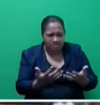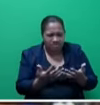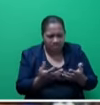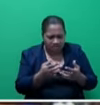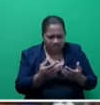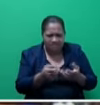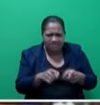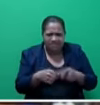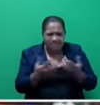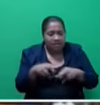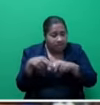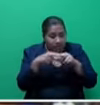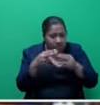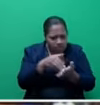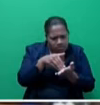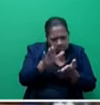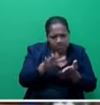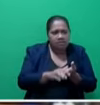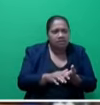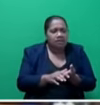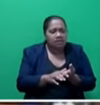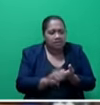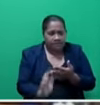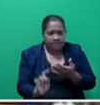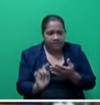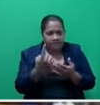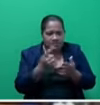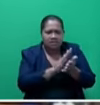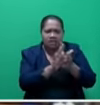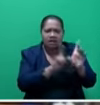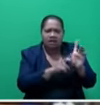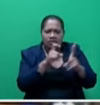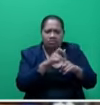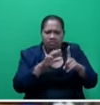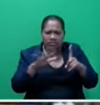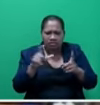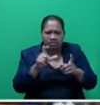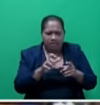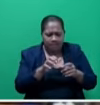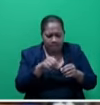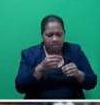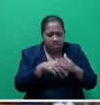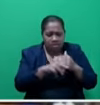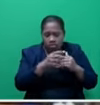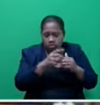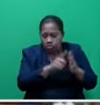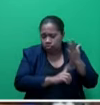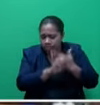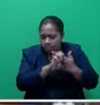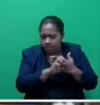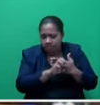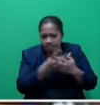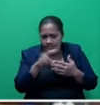the Kigali Amendment on the phase down of hydrofluorocarbons on June 16, 2020. The Ministry is